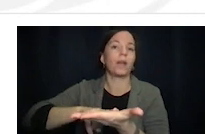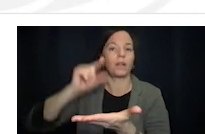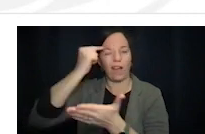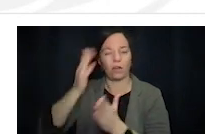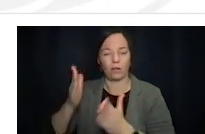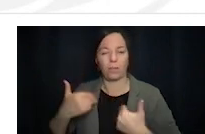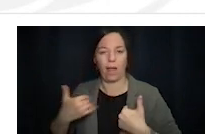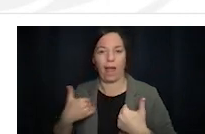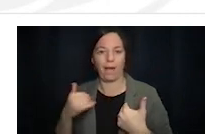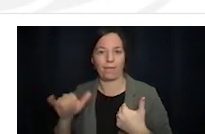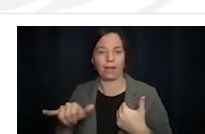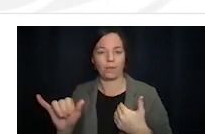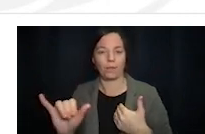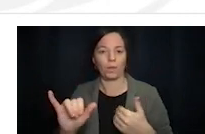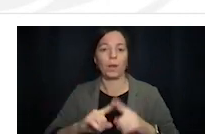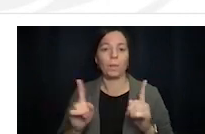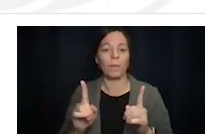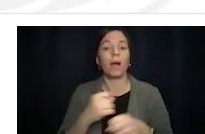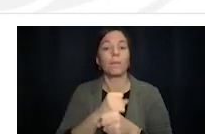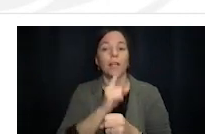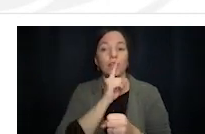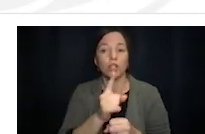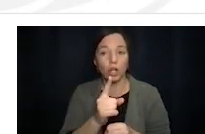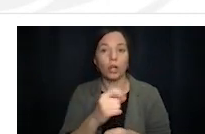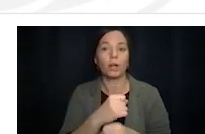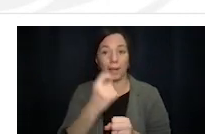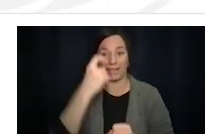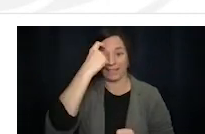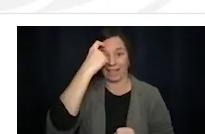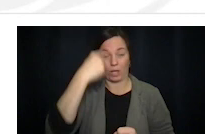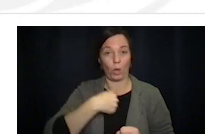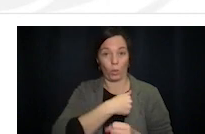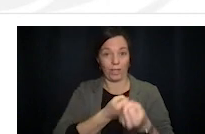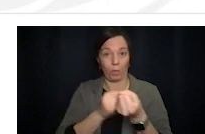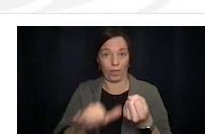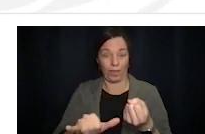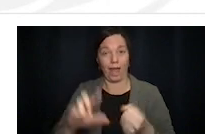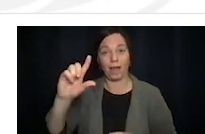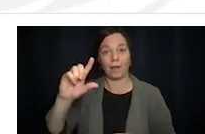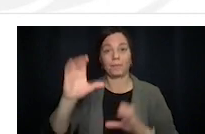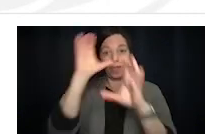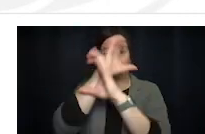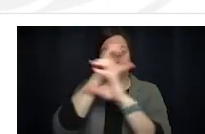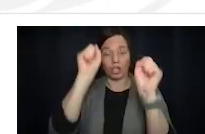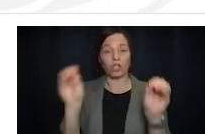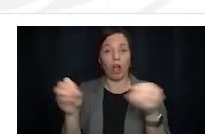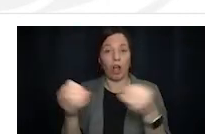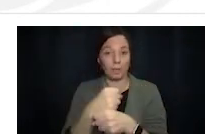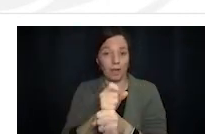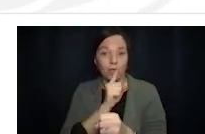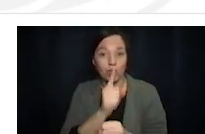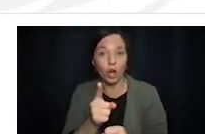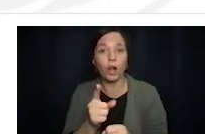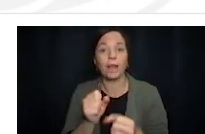of getting students on a pathway makes complete sense. We support that. The Chancellor's Office does have a strategic framework for dual enrollment that we will be rolling